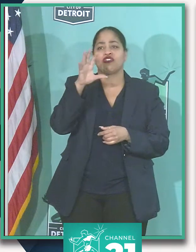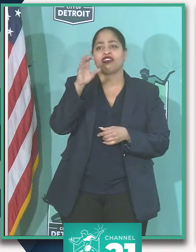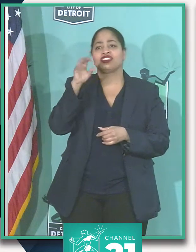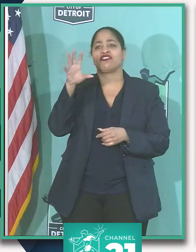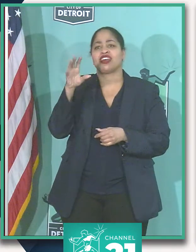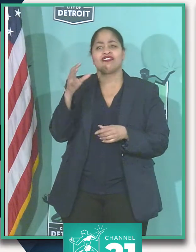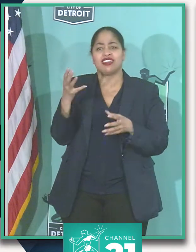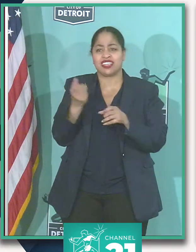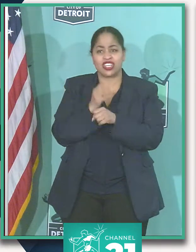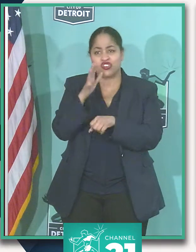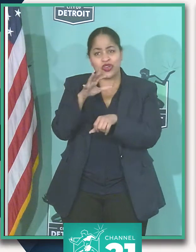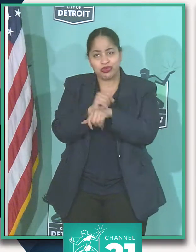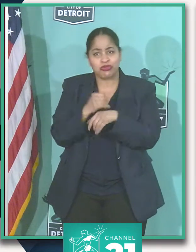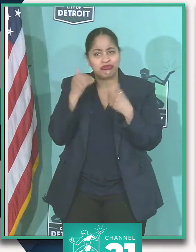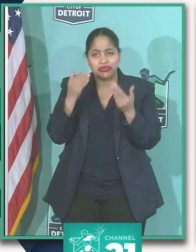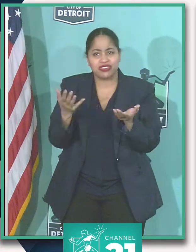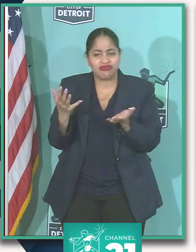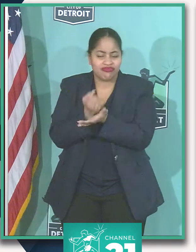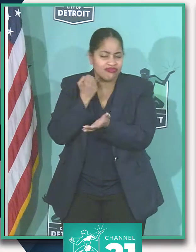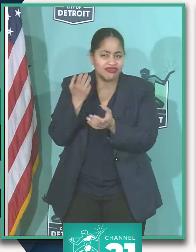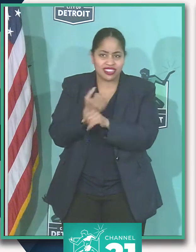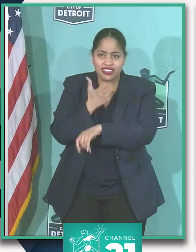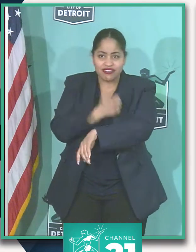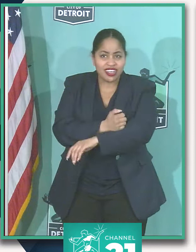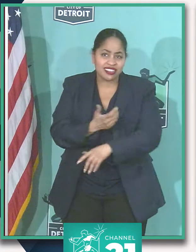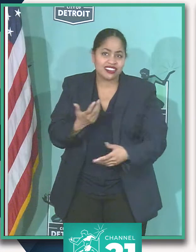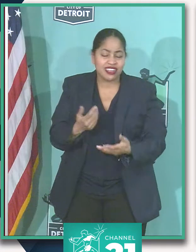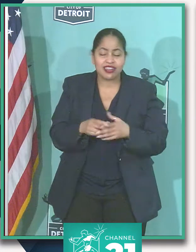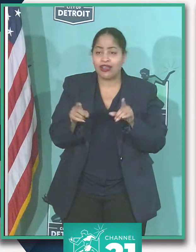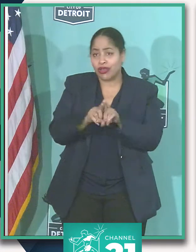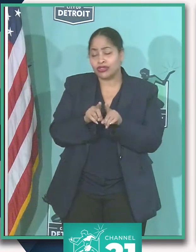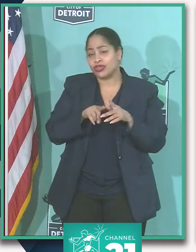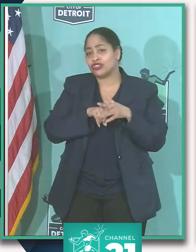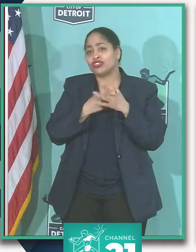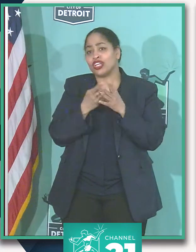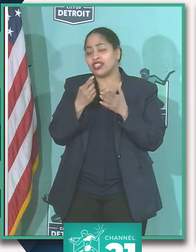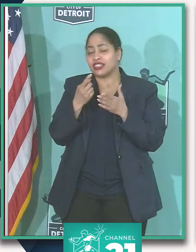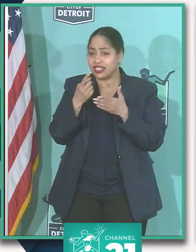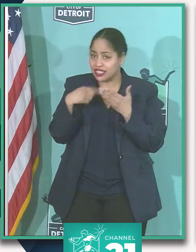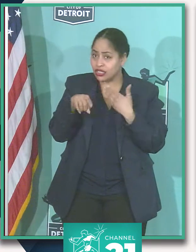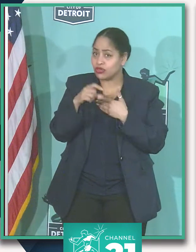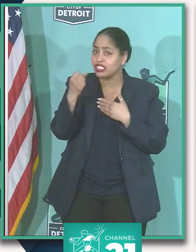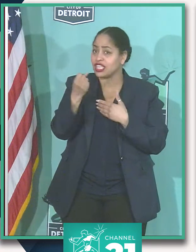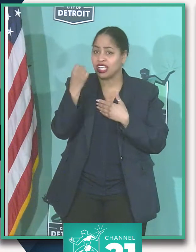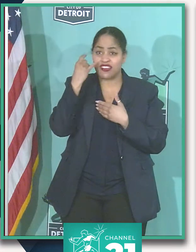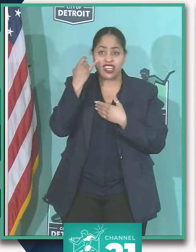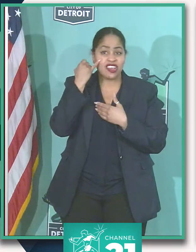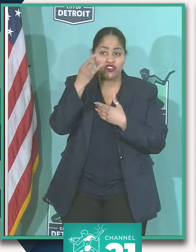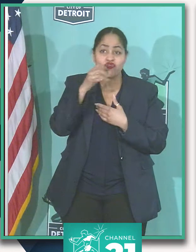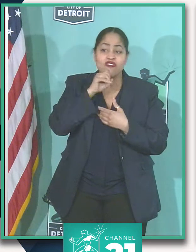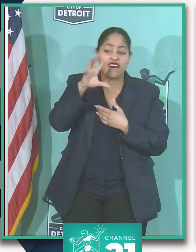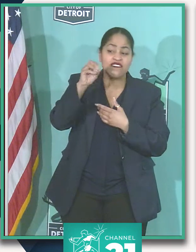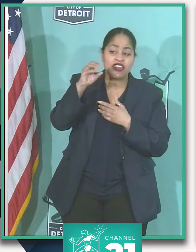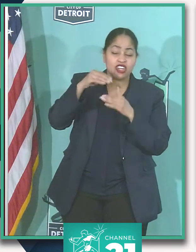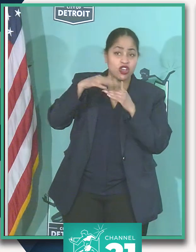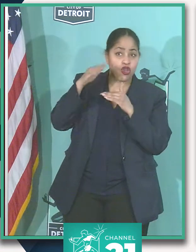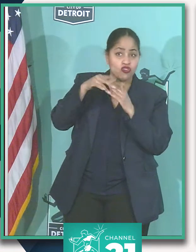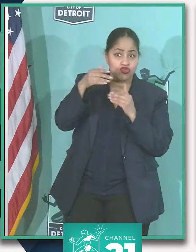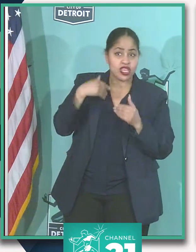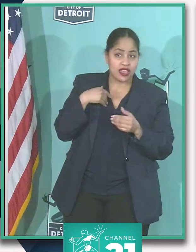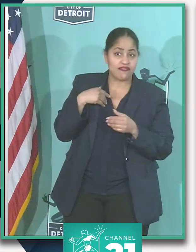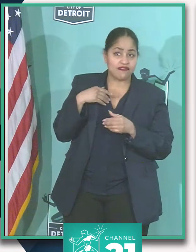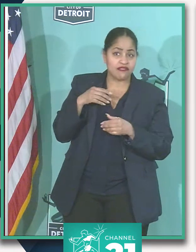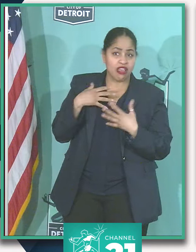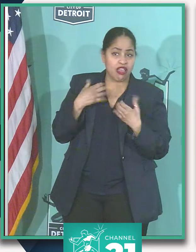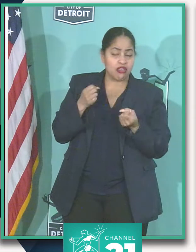313-230-0505. Get an appointment. Get vaccinated. And also starting next Saturday, if you're 50 and older and if you have chronic